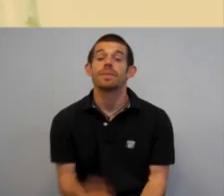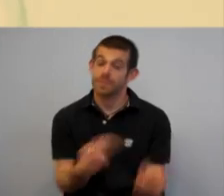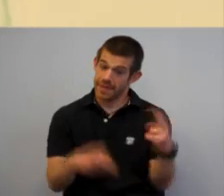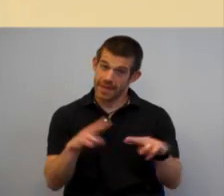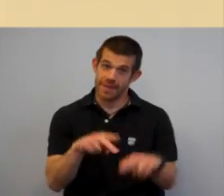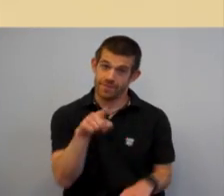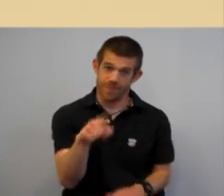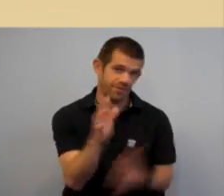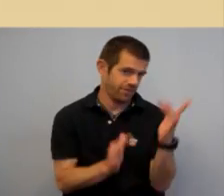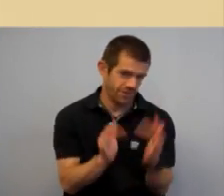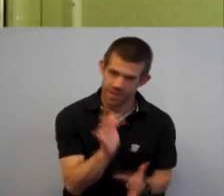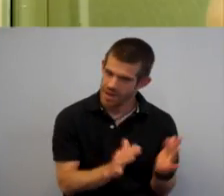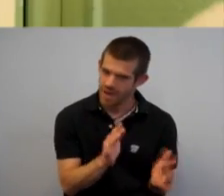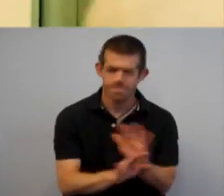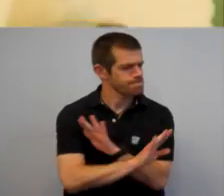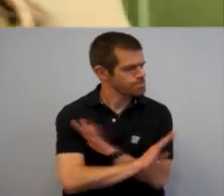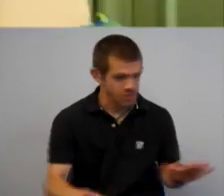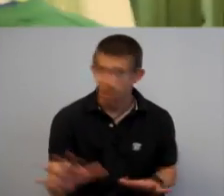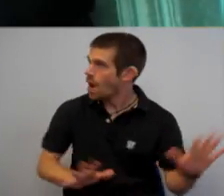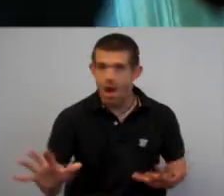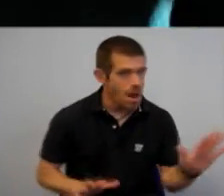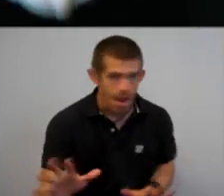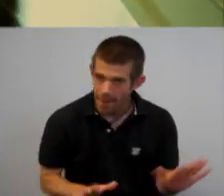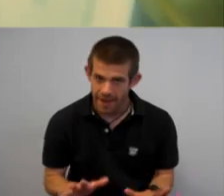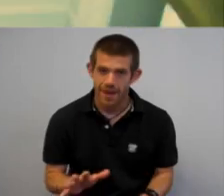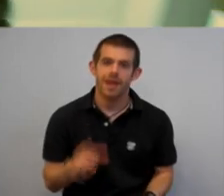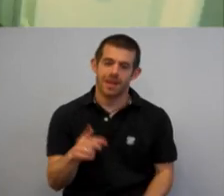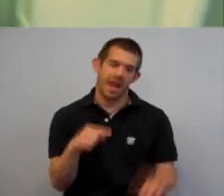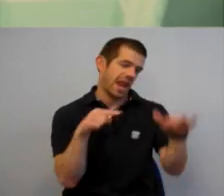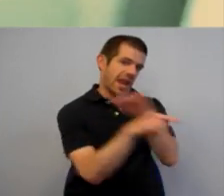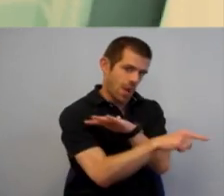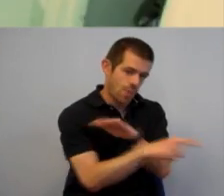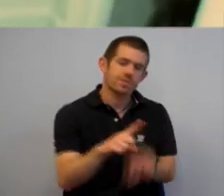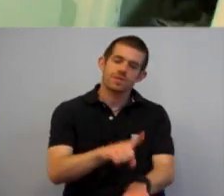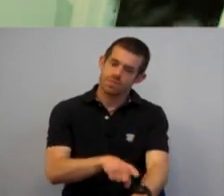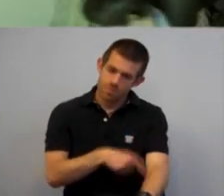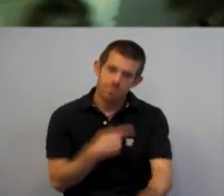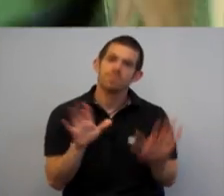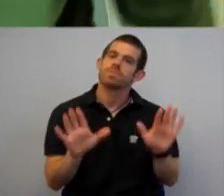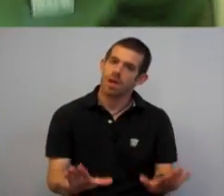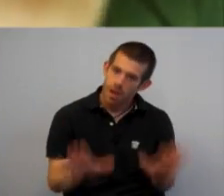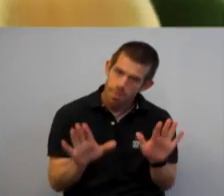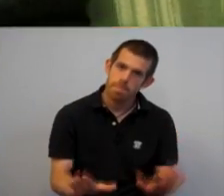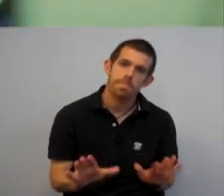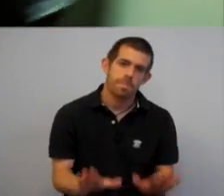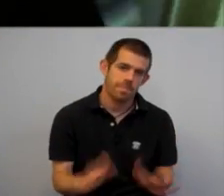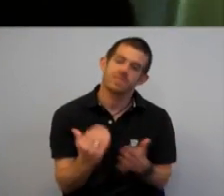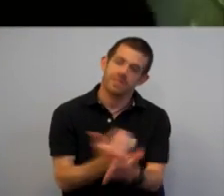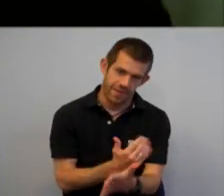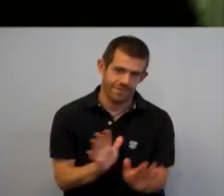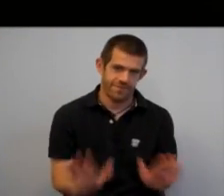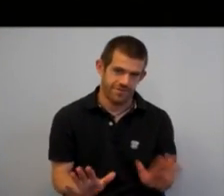If there's a fire, don't panic. Evacuate the building safely. Know your meeting